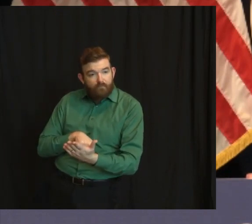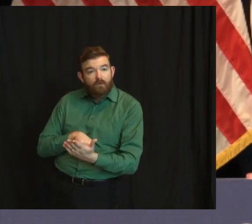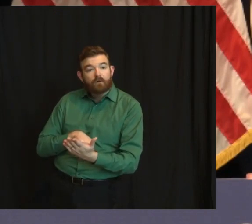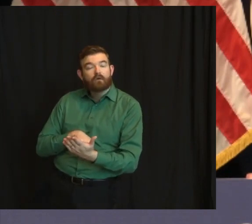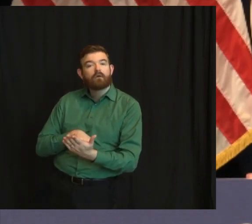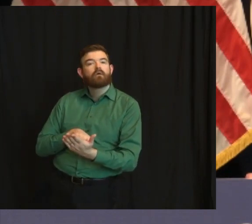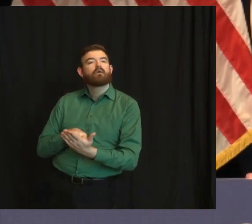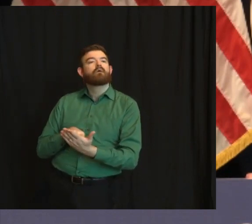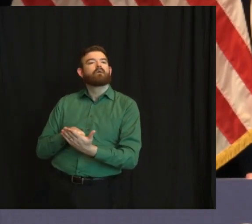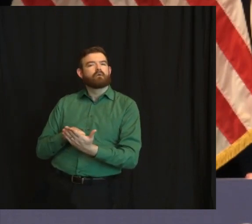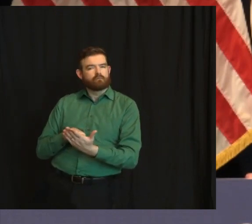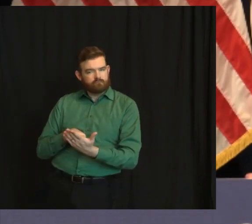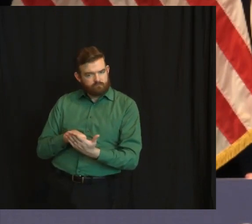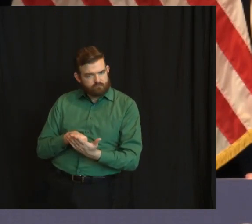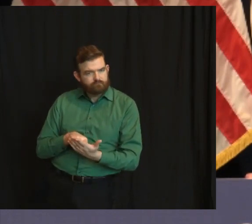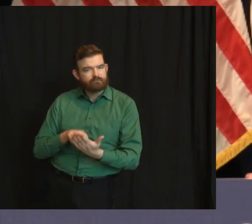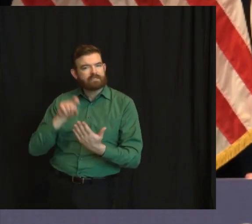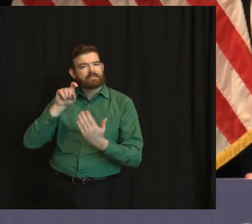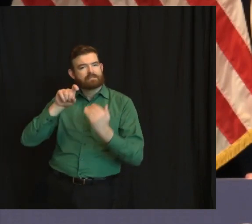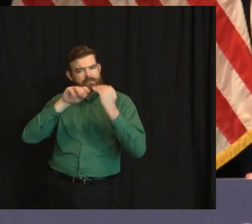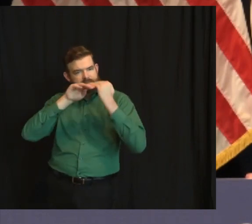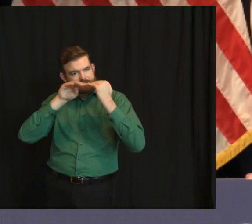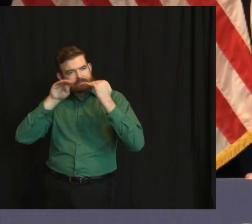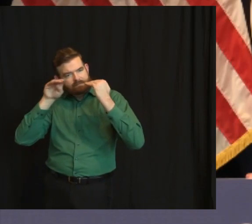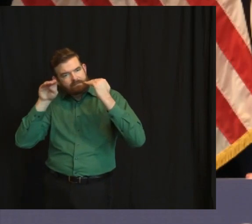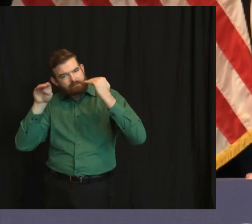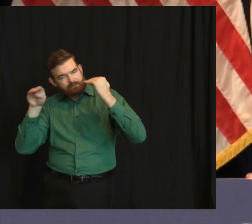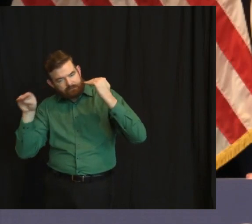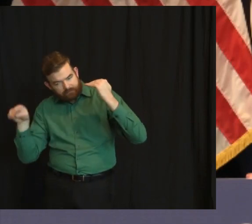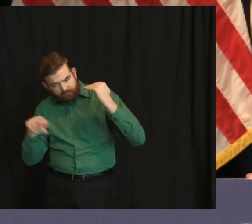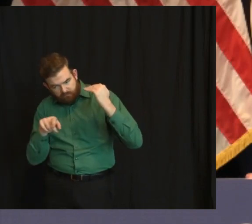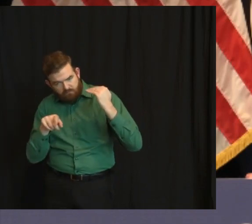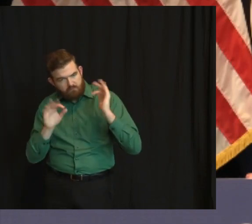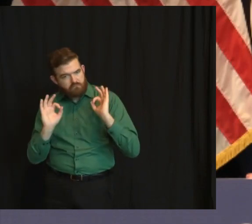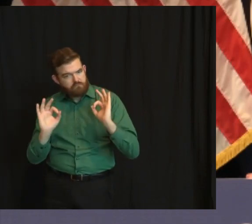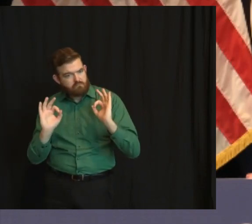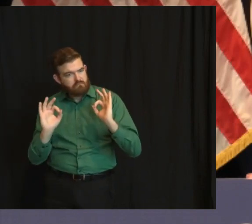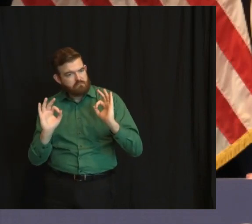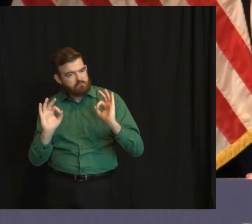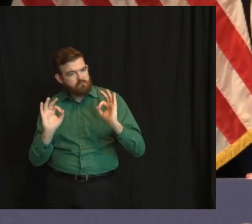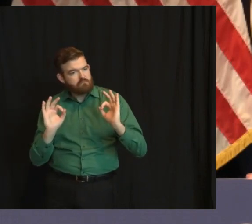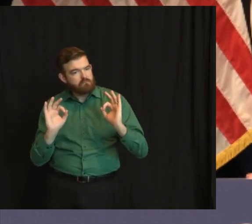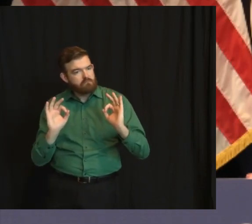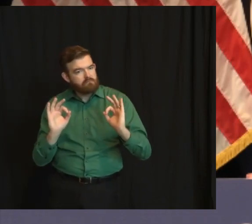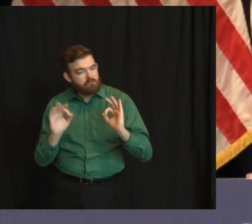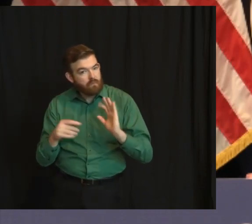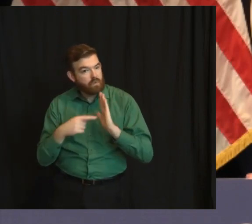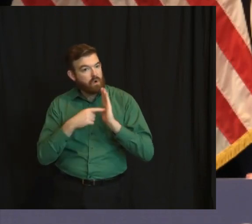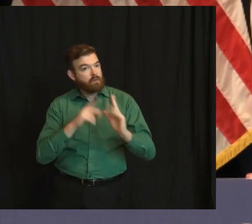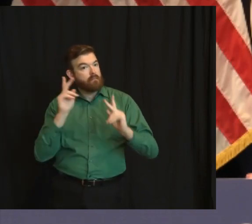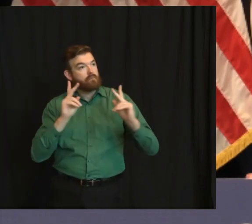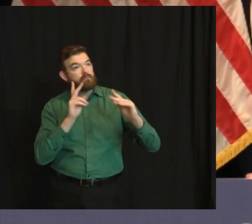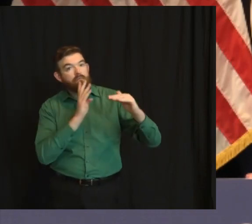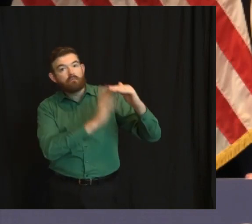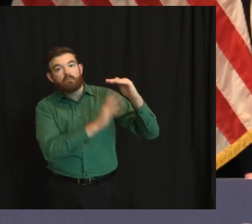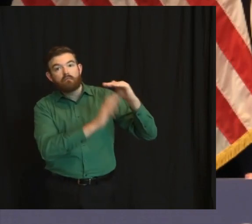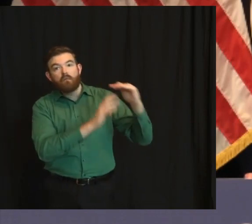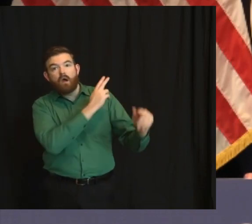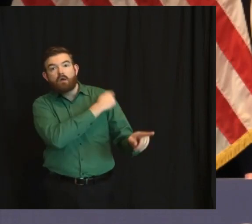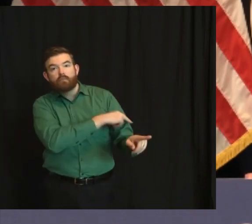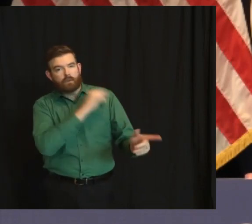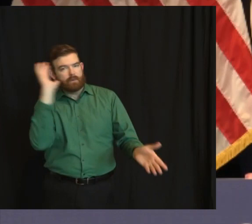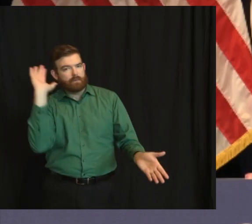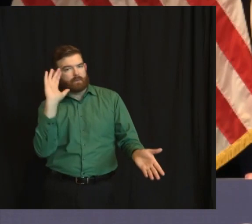That's the contributing raw material to the lower number of hospitalizations. While each one of these lives is precious, please